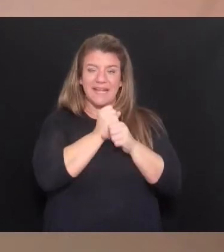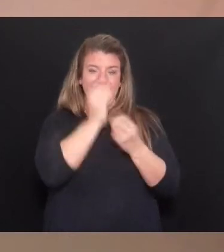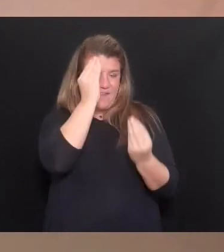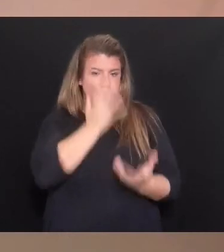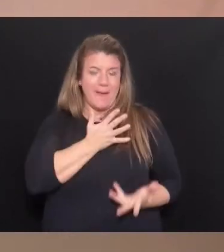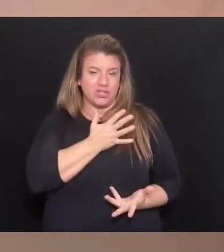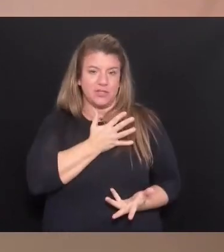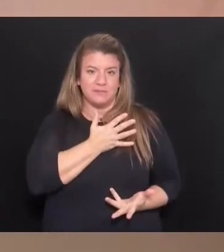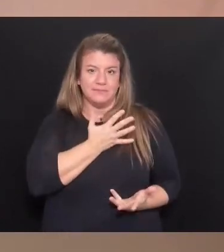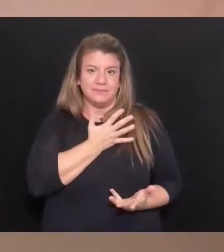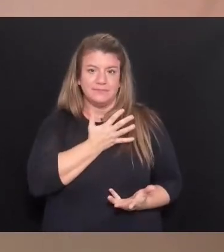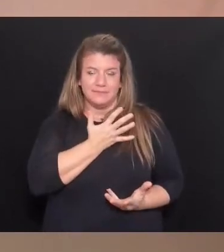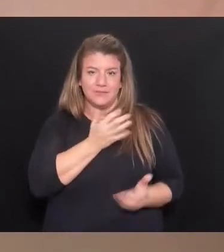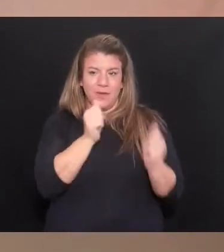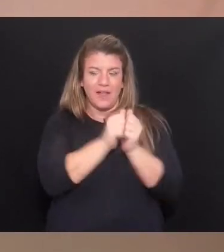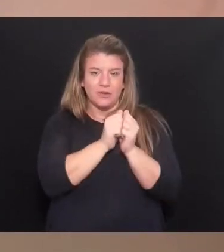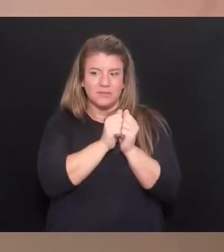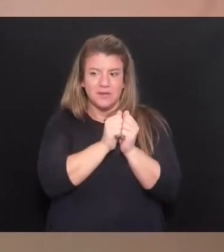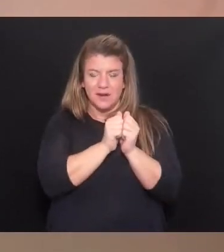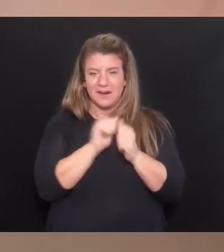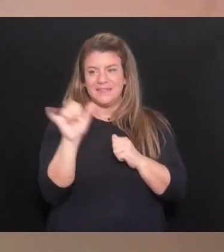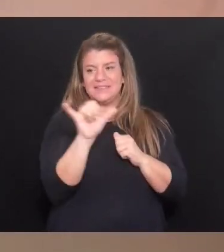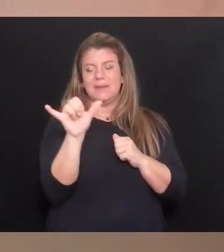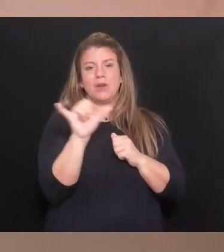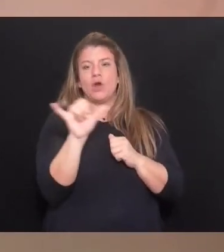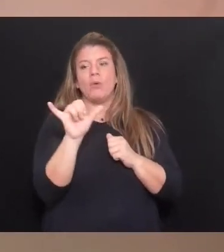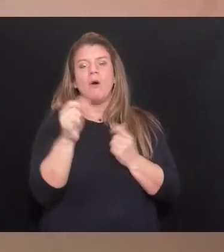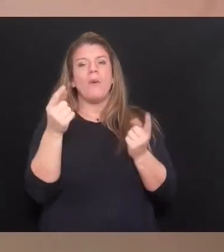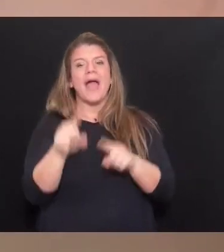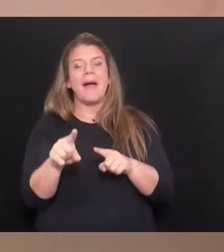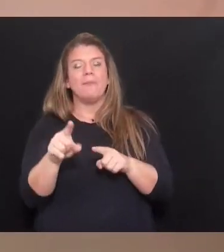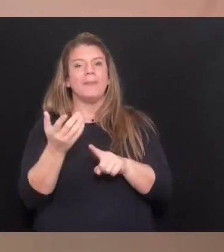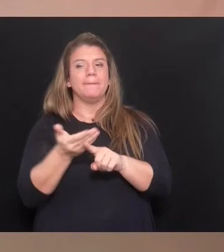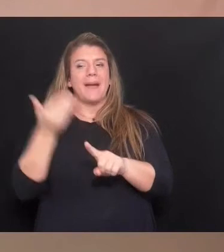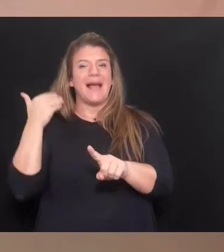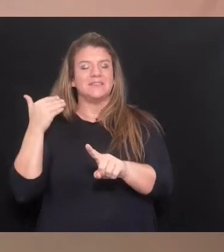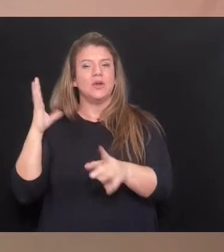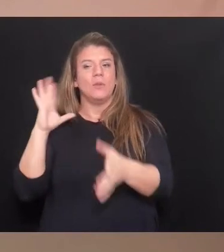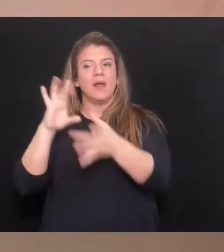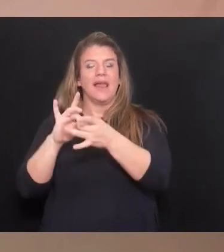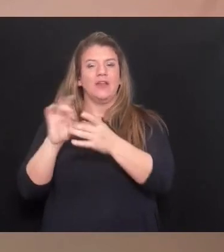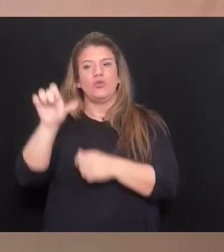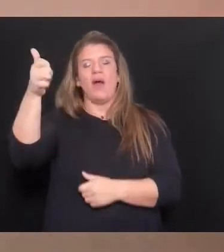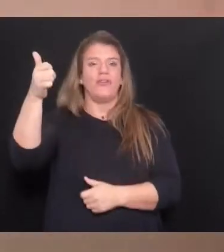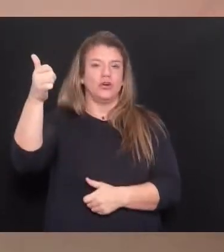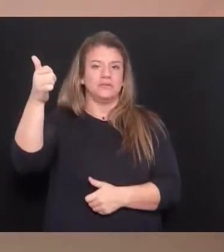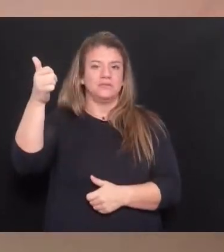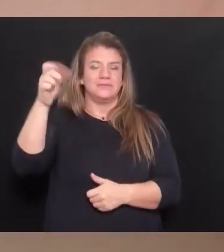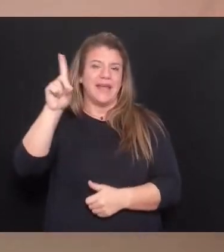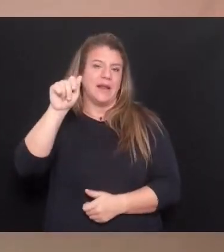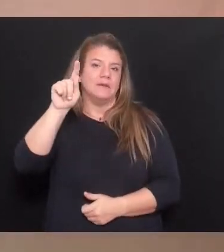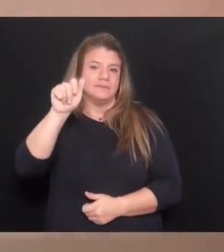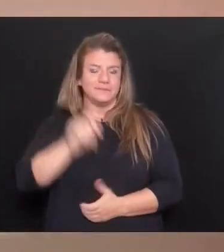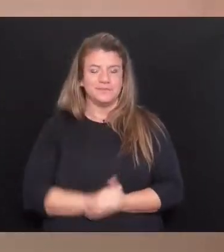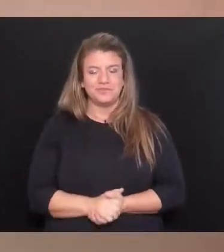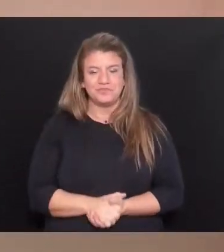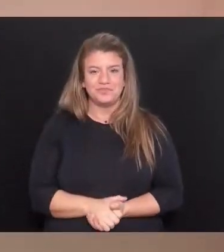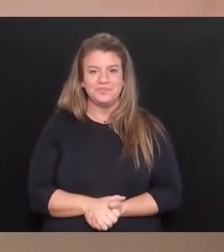data similar to what we dealt with in the past related to other data. Thank